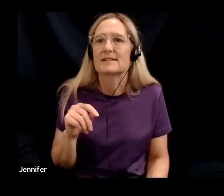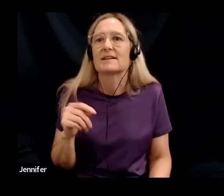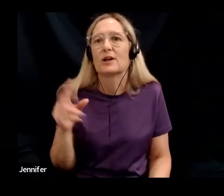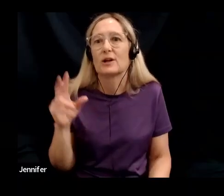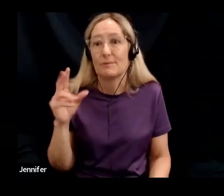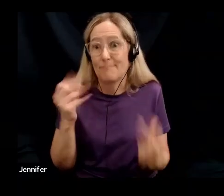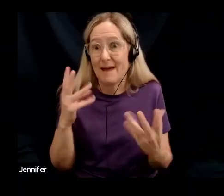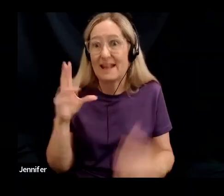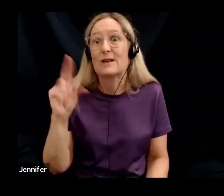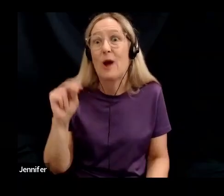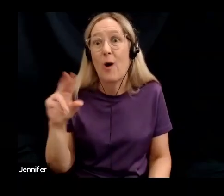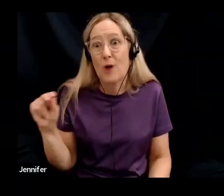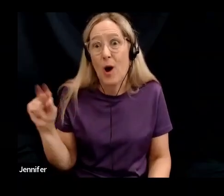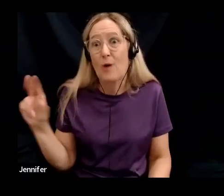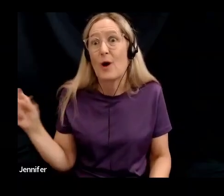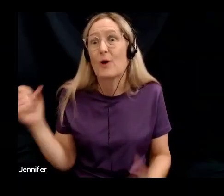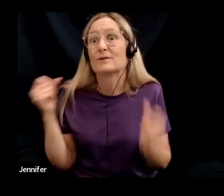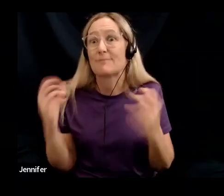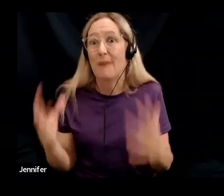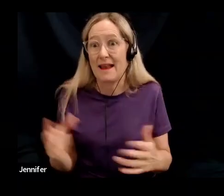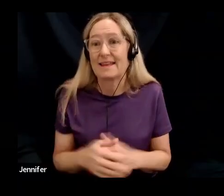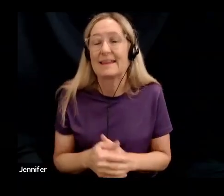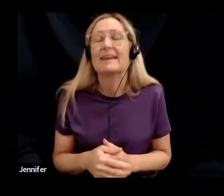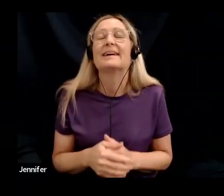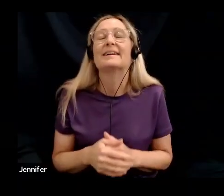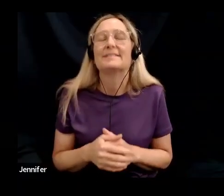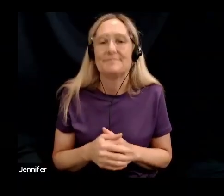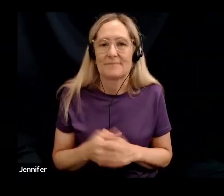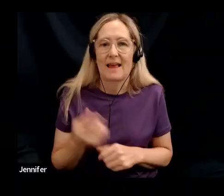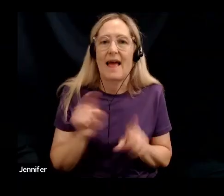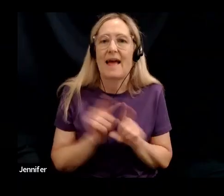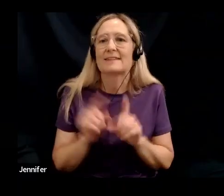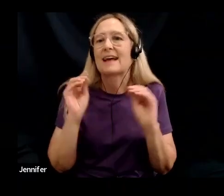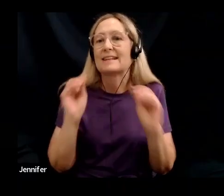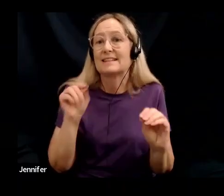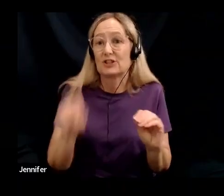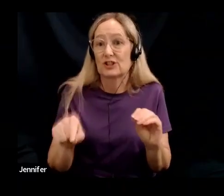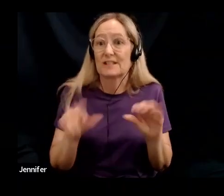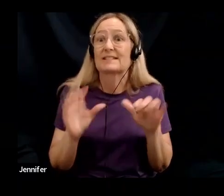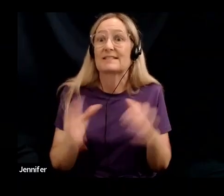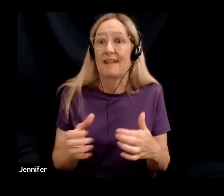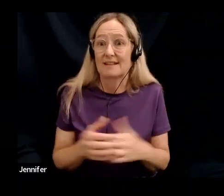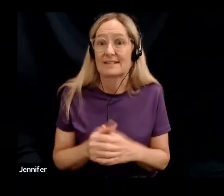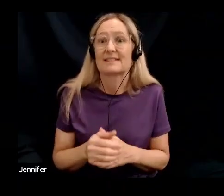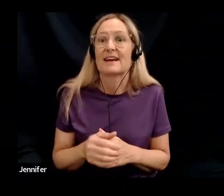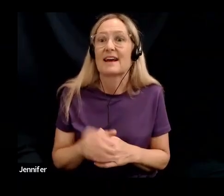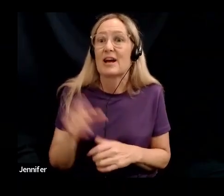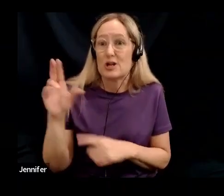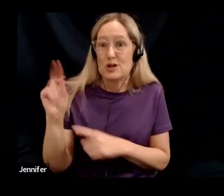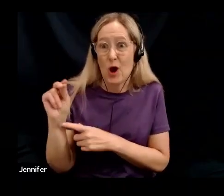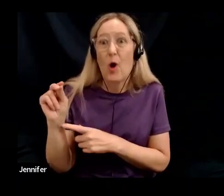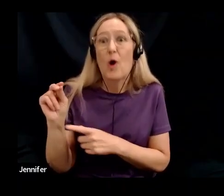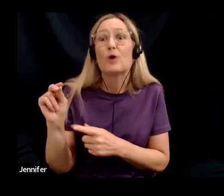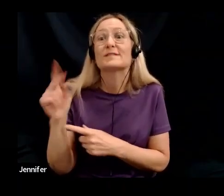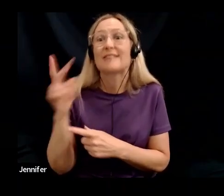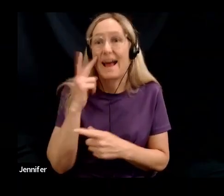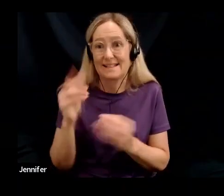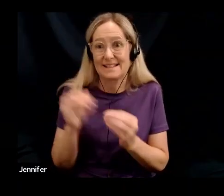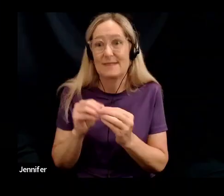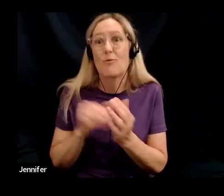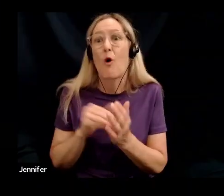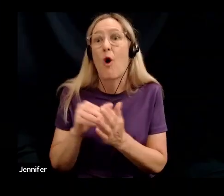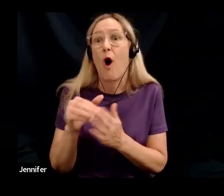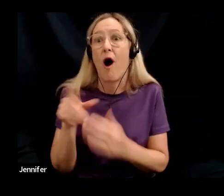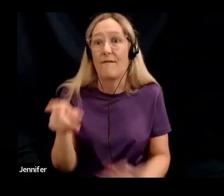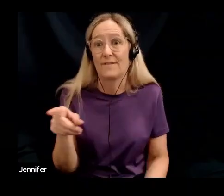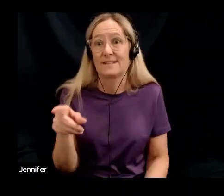of no's. And I think, as I do presentations like this, no's are relatively common when